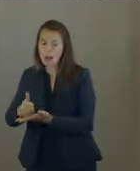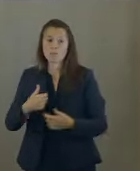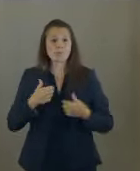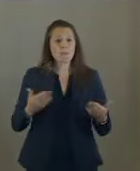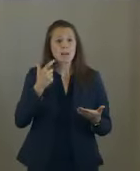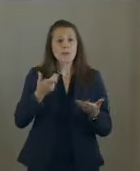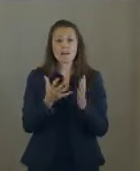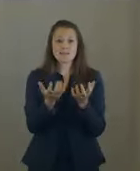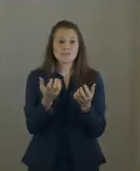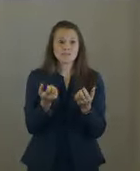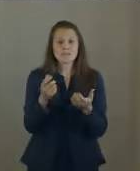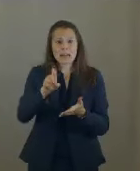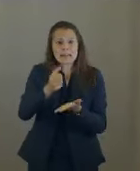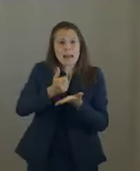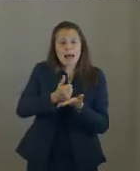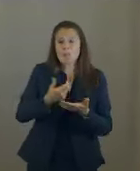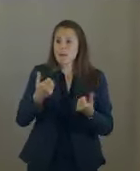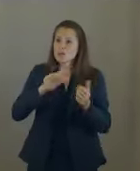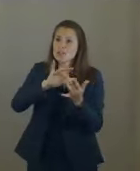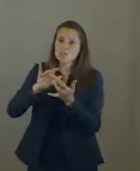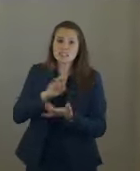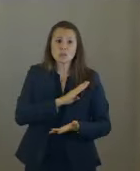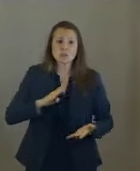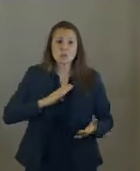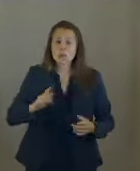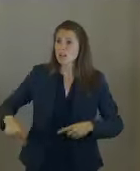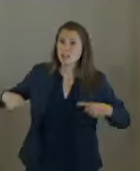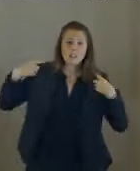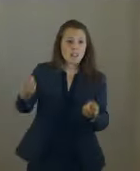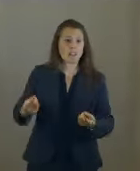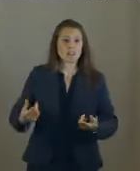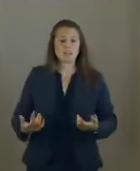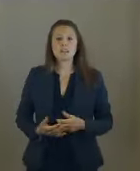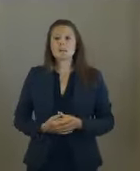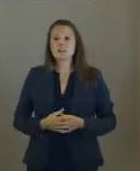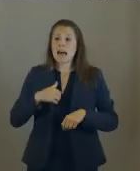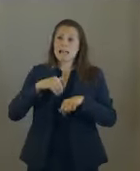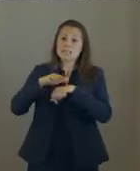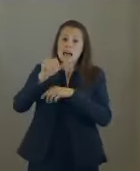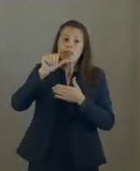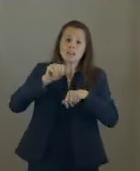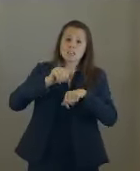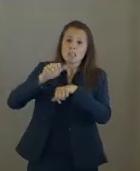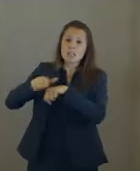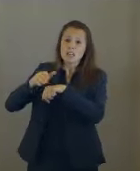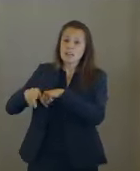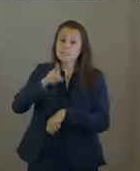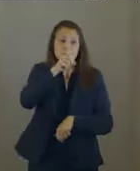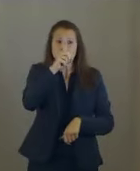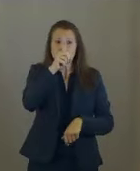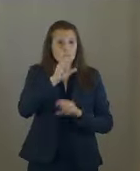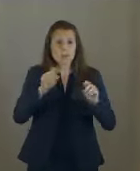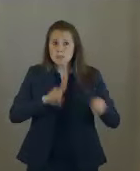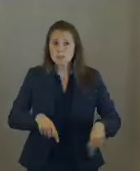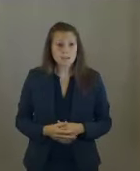some help, and I've been trying to get in touch with the board ever since then. I send letters and stuff, but I never hear nothing back from